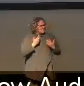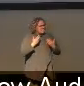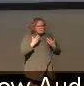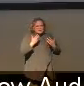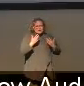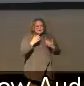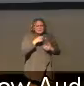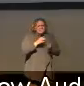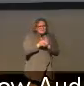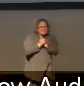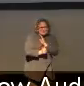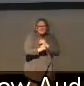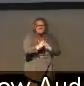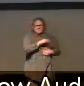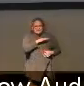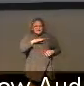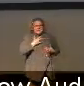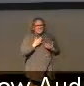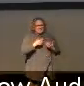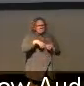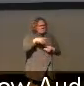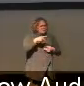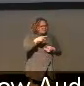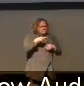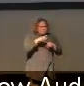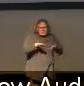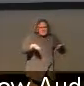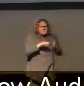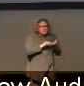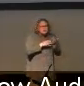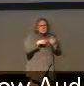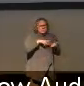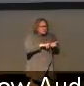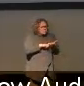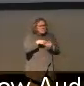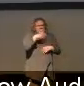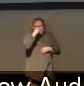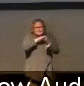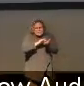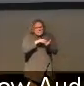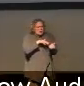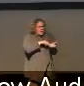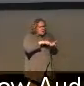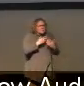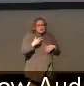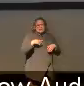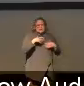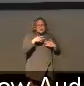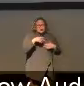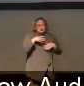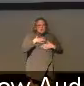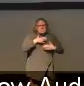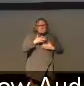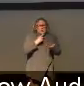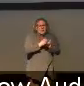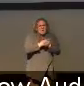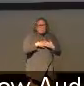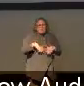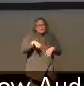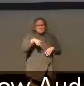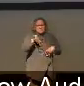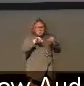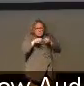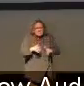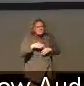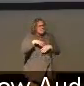pediatricians, intensivists, anesthesiologists, nurses from across the organization, respiratory therapy, infection prevention, pharmacy,